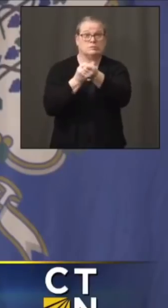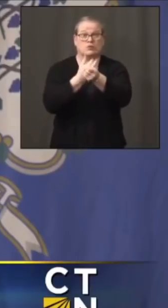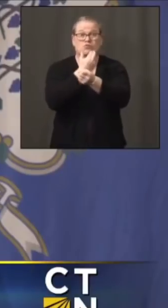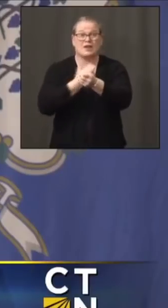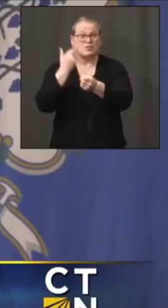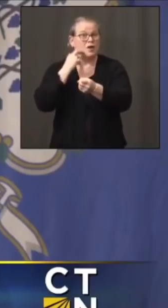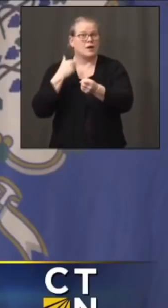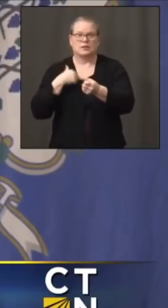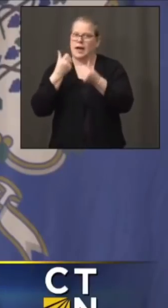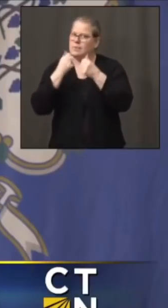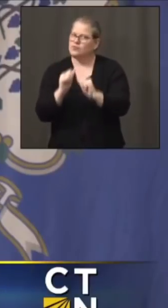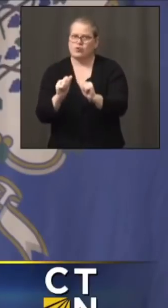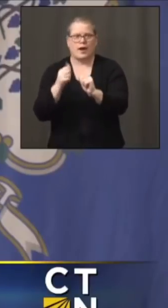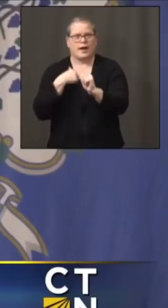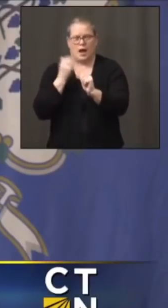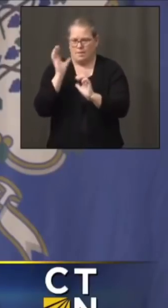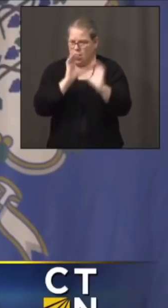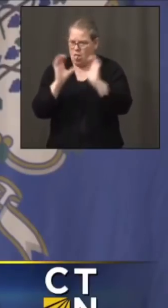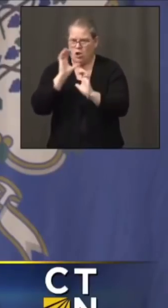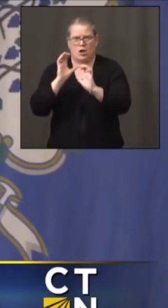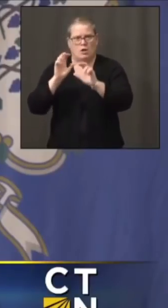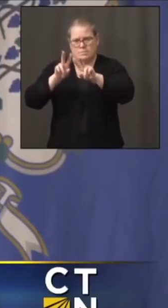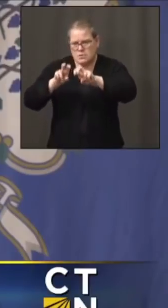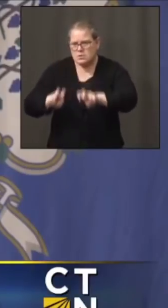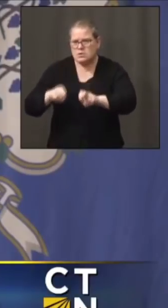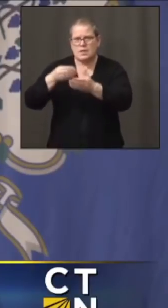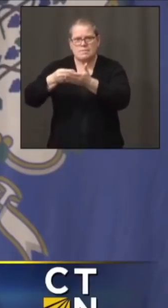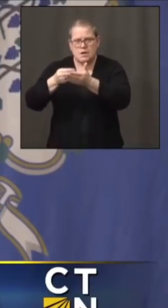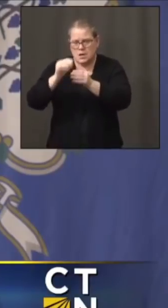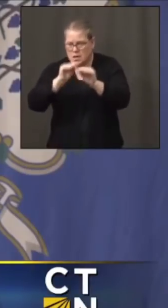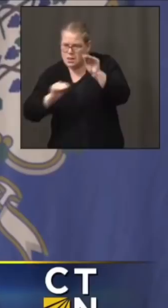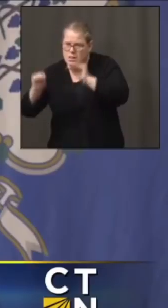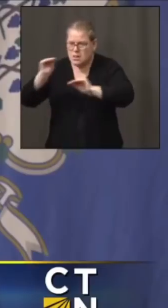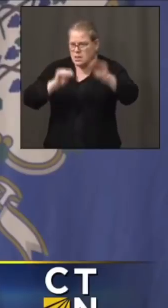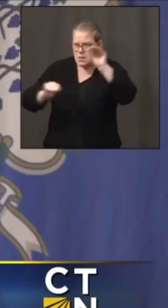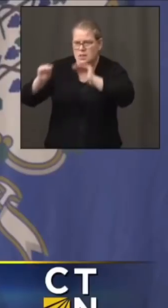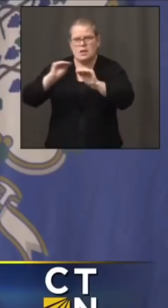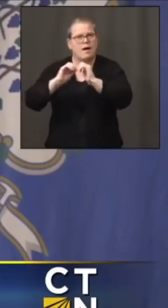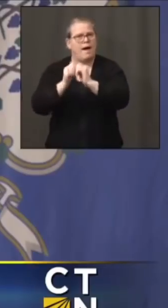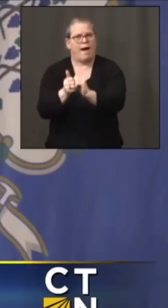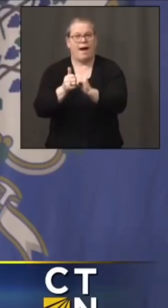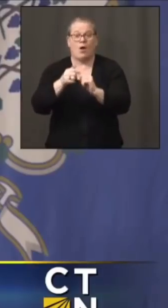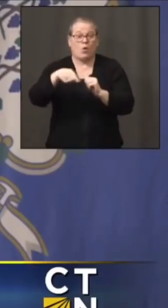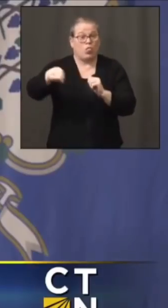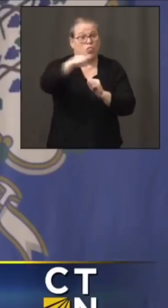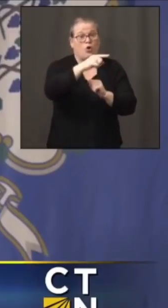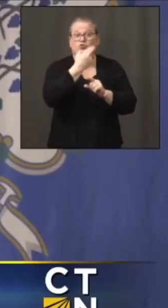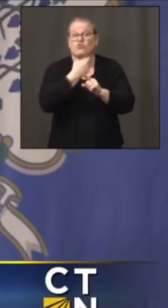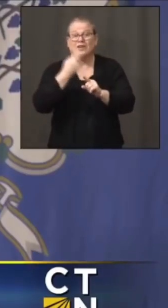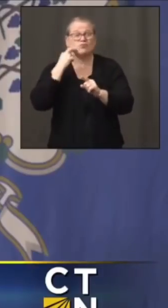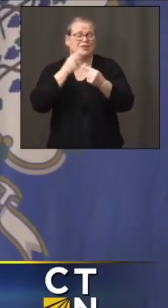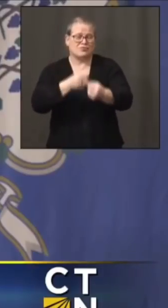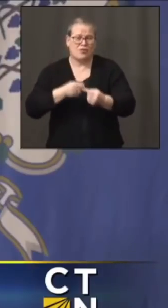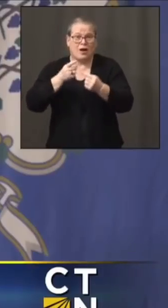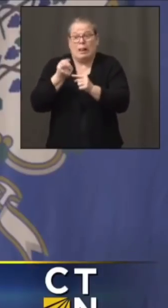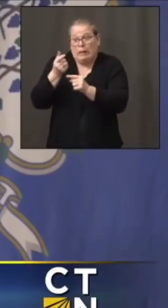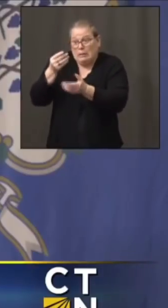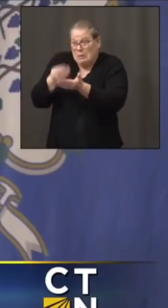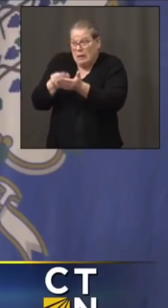of the last of our CARES Act money to provide a little bit of support for the restaurants who are struggling. Thank